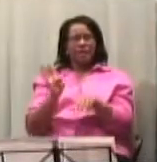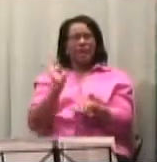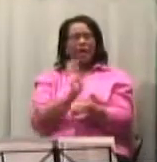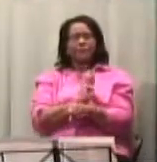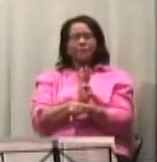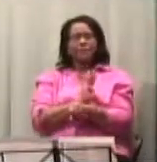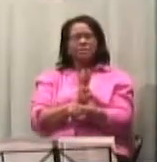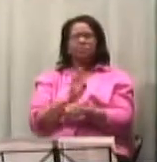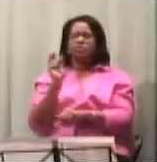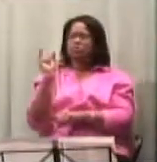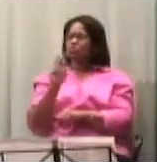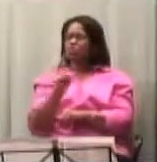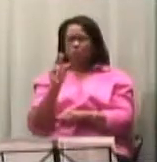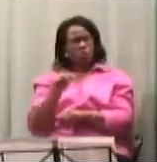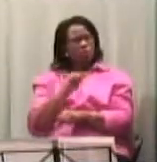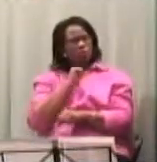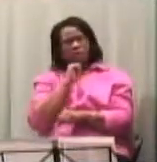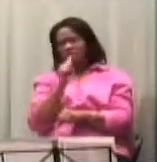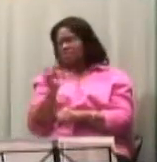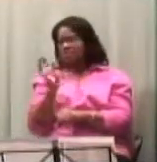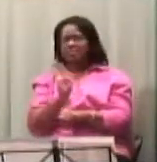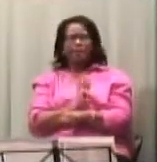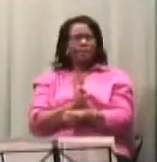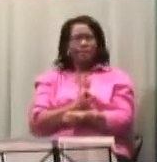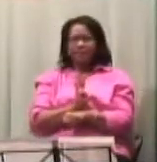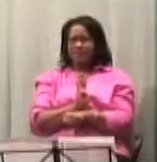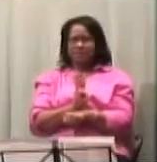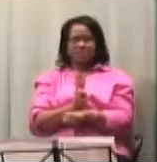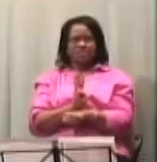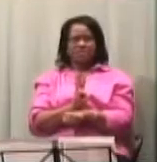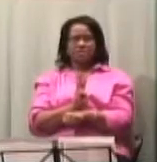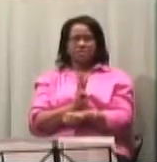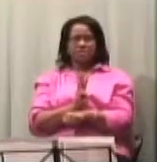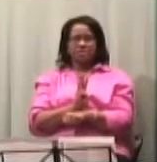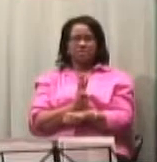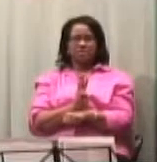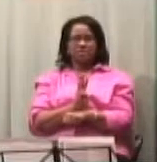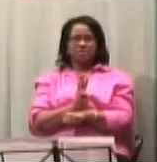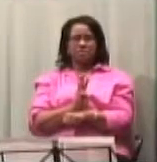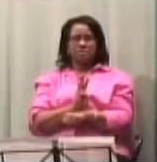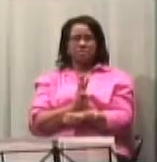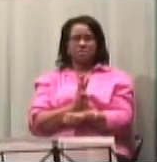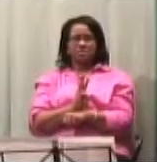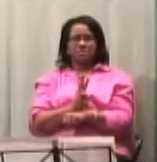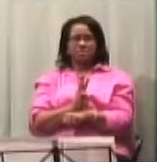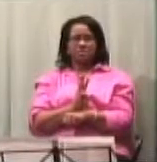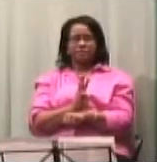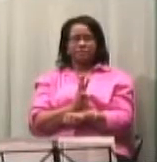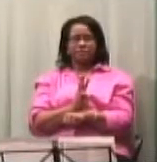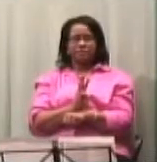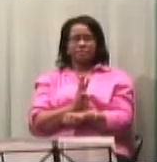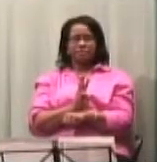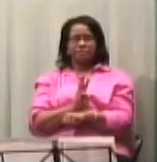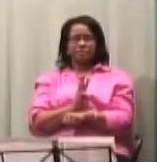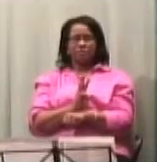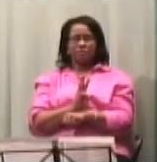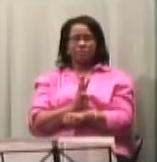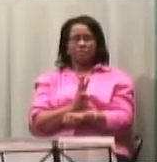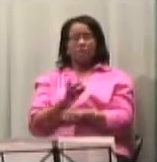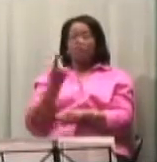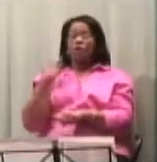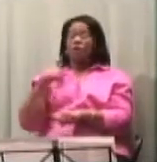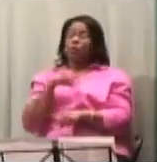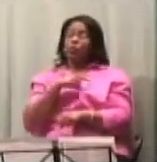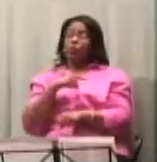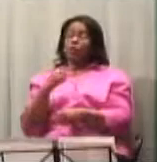corporation. No, no, we are not to generate clients, no. We have to generate disciples. That's